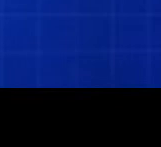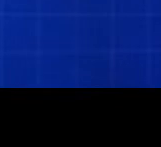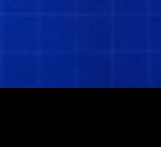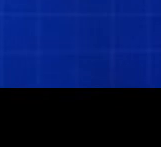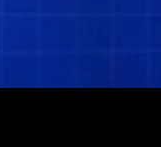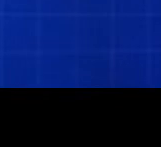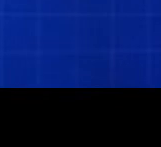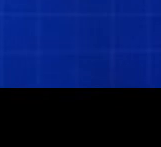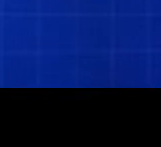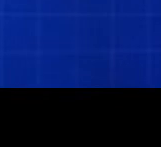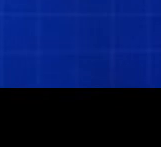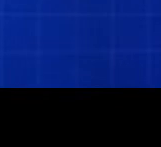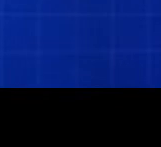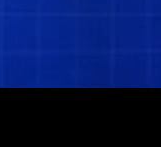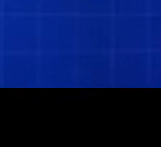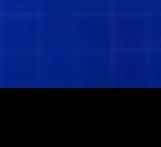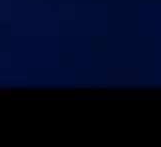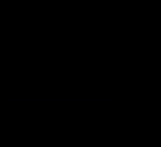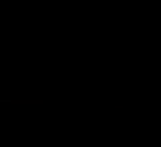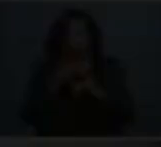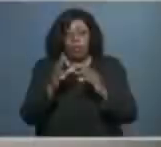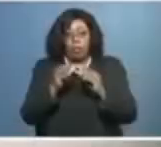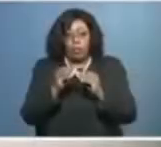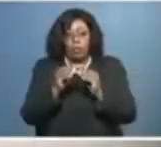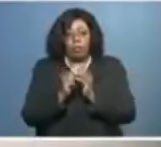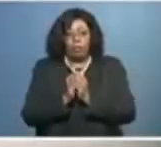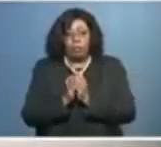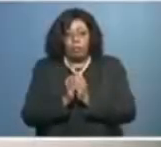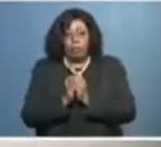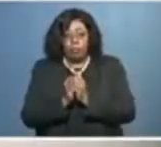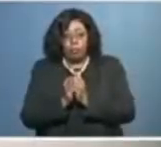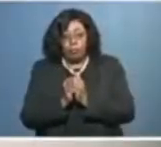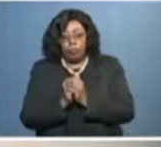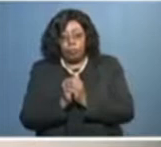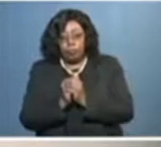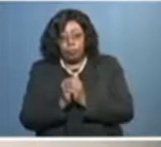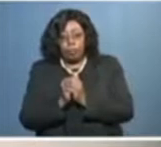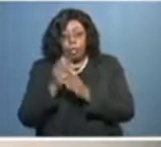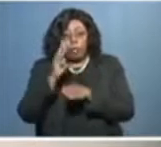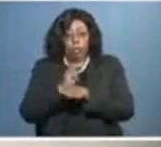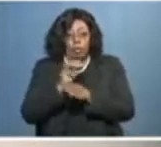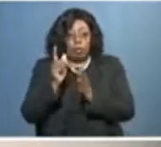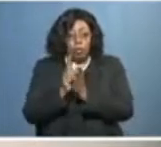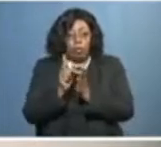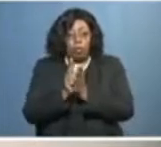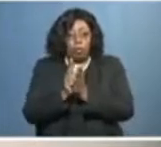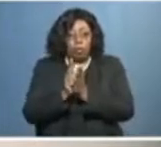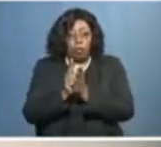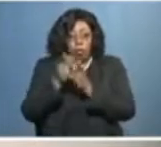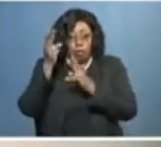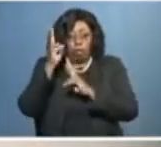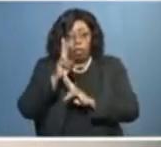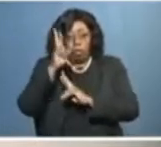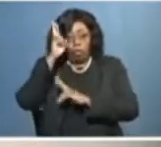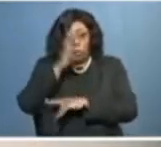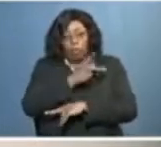Shop online for free in-store pickup in 2 hours or less. Attorney General and Minister of Legal Affairs, Senator the Honorable